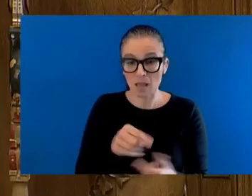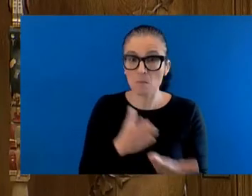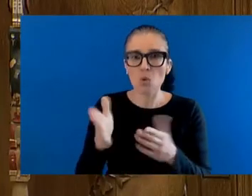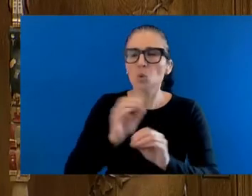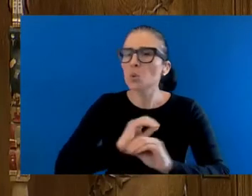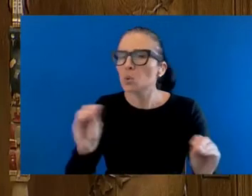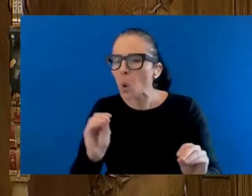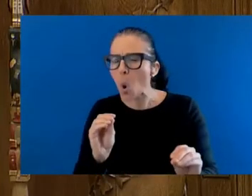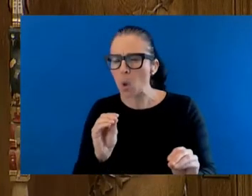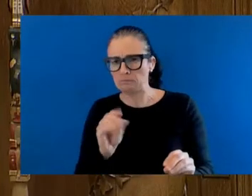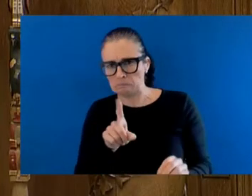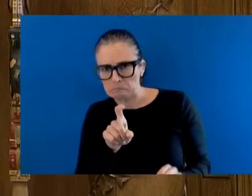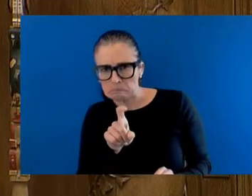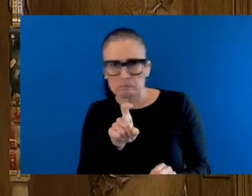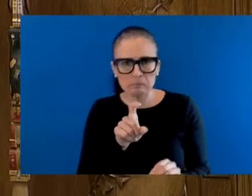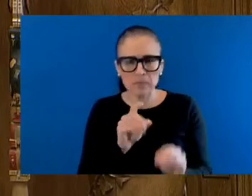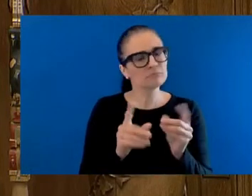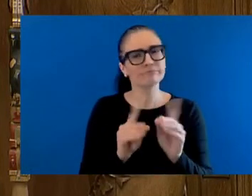Member for Skeena.